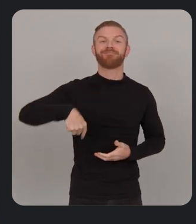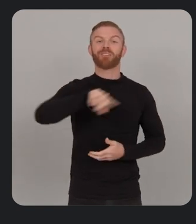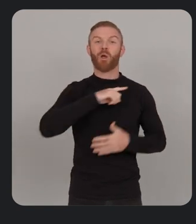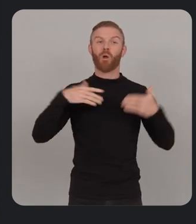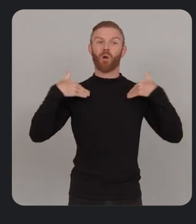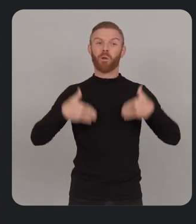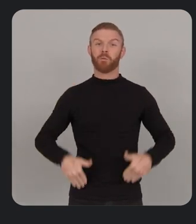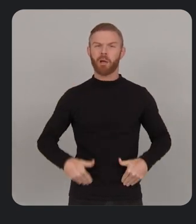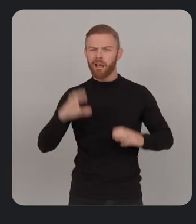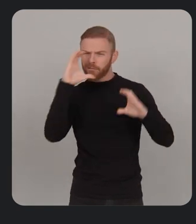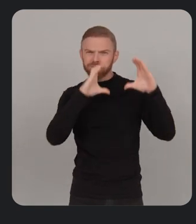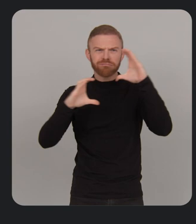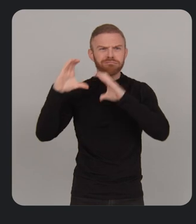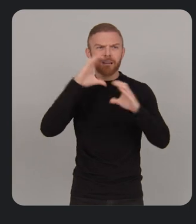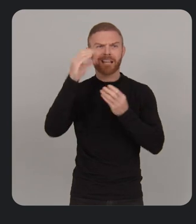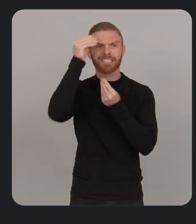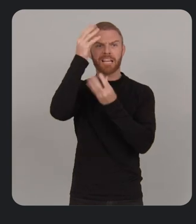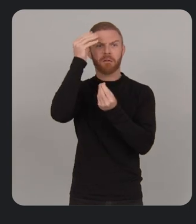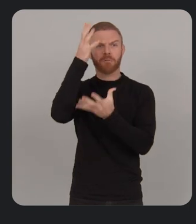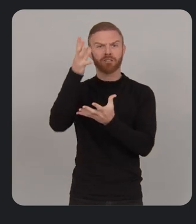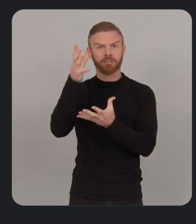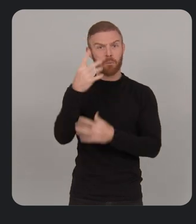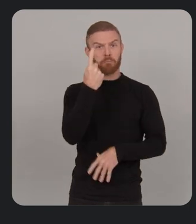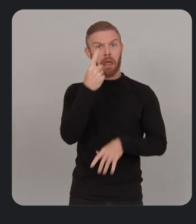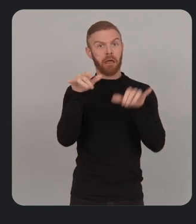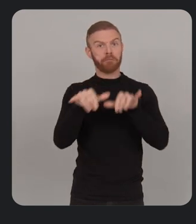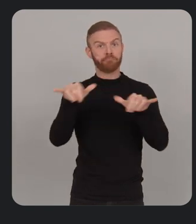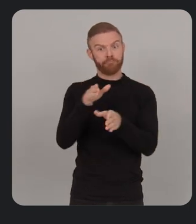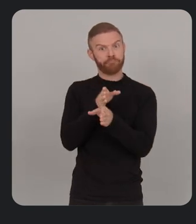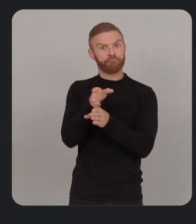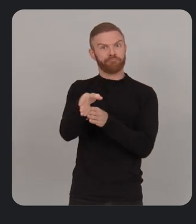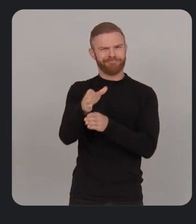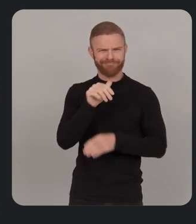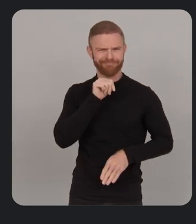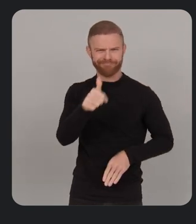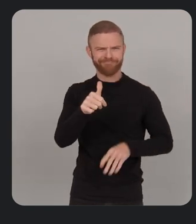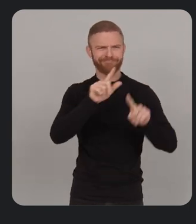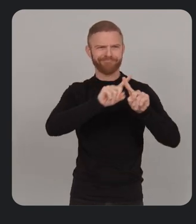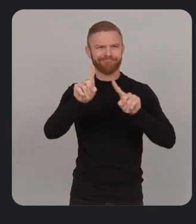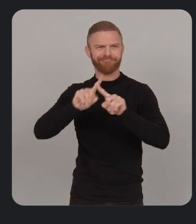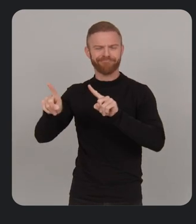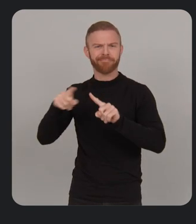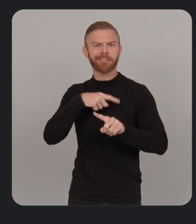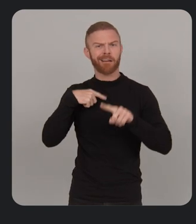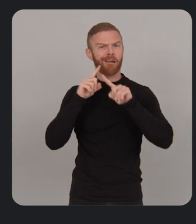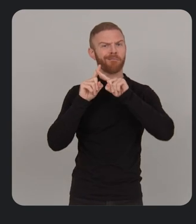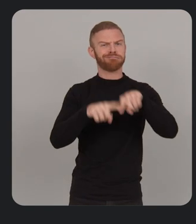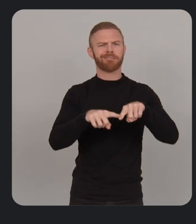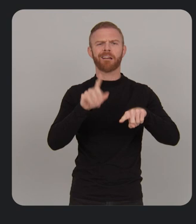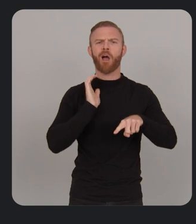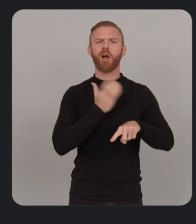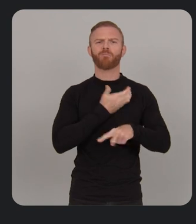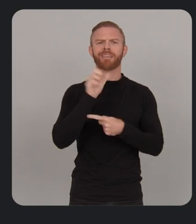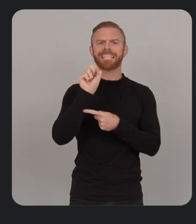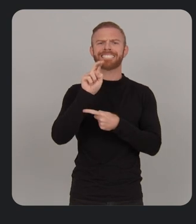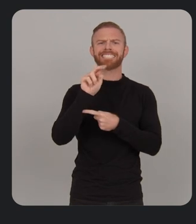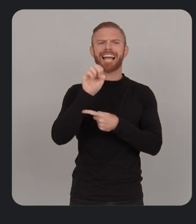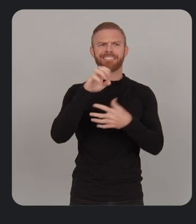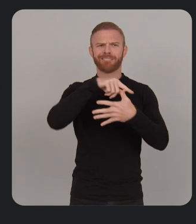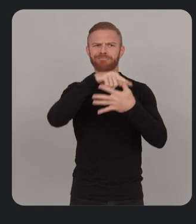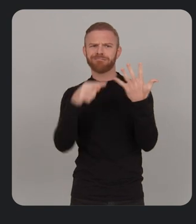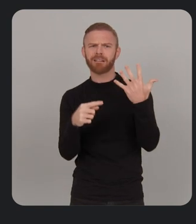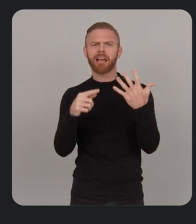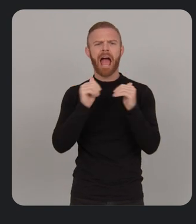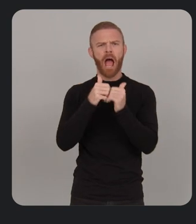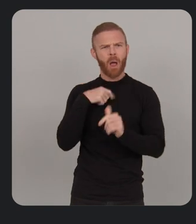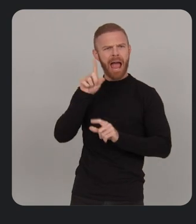But as humans, exploring information isn't something we do in just one way. We rely on our many senses and a variety of inputs